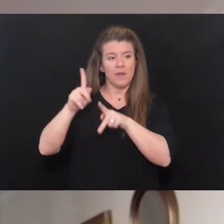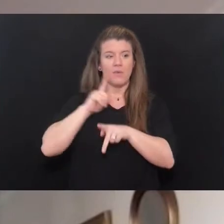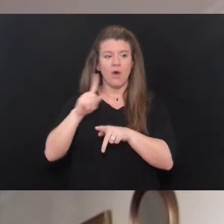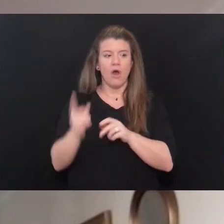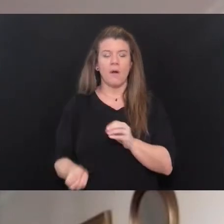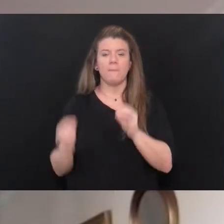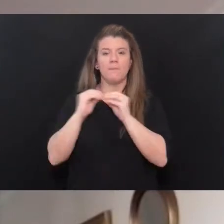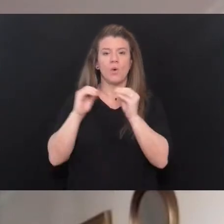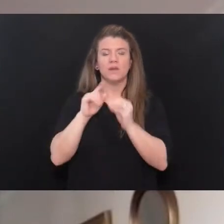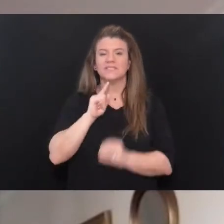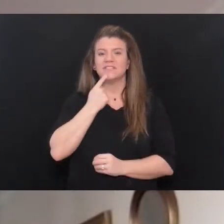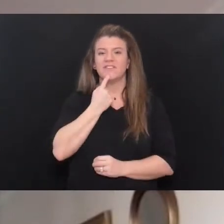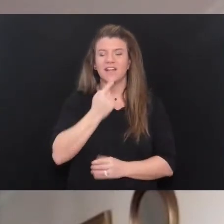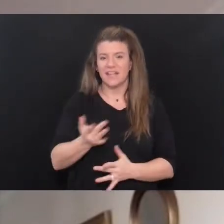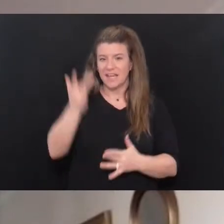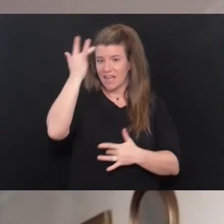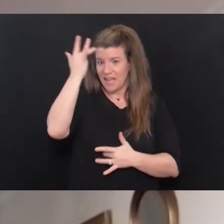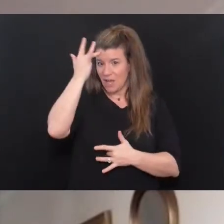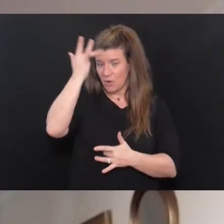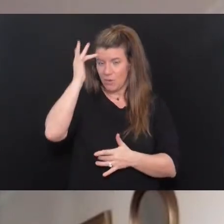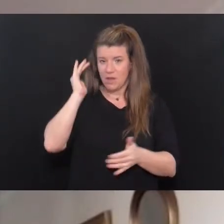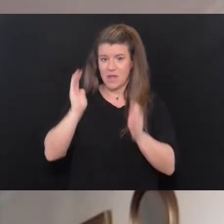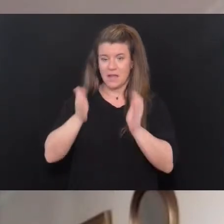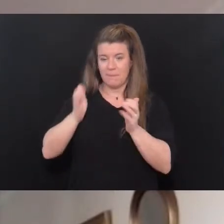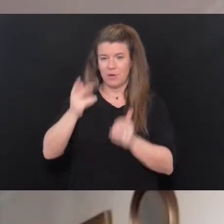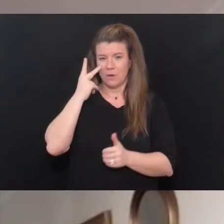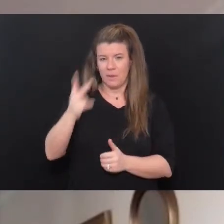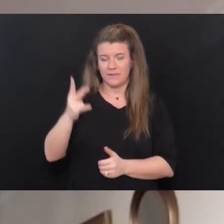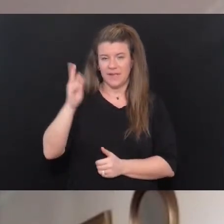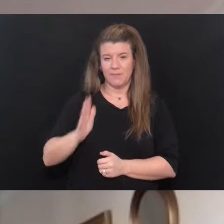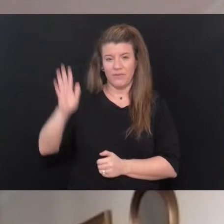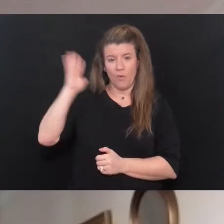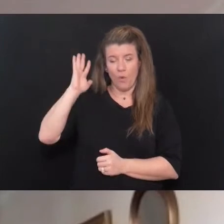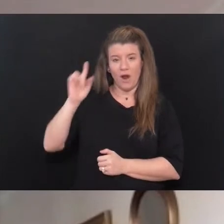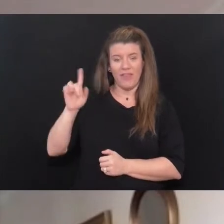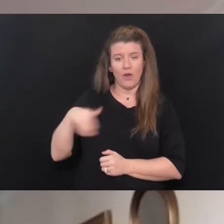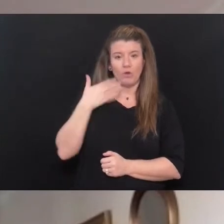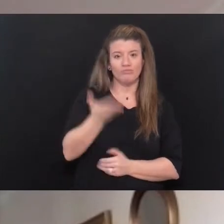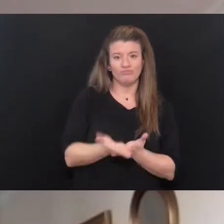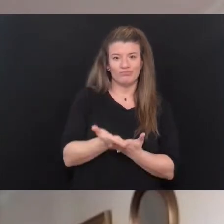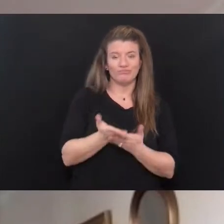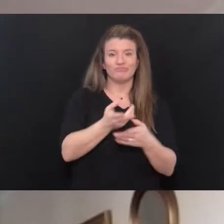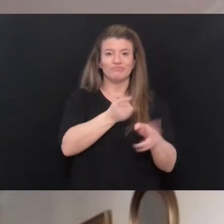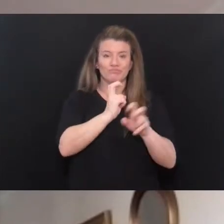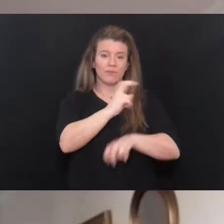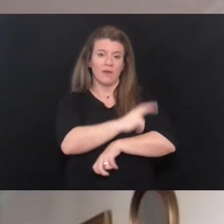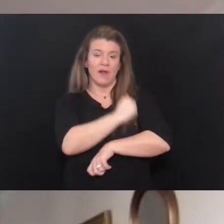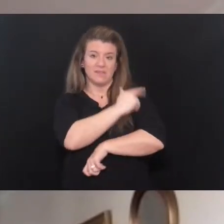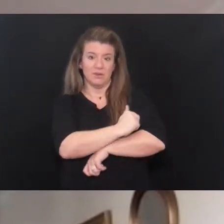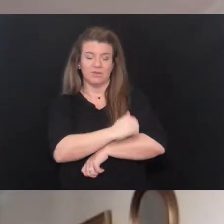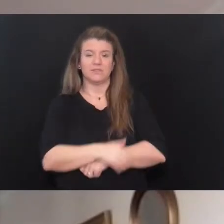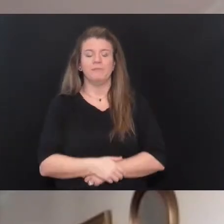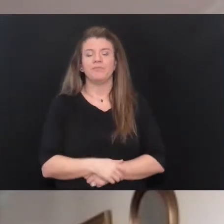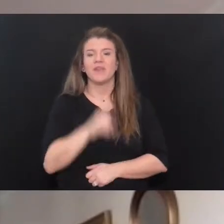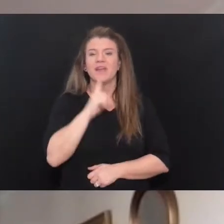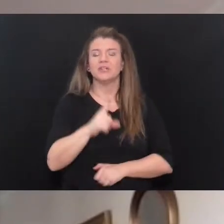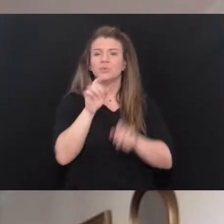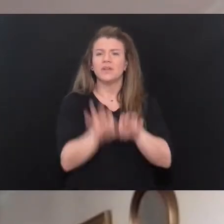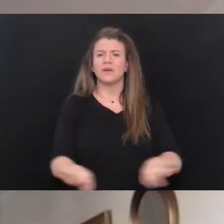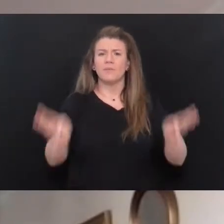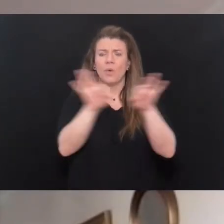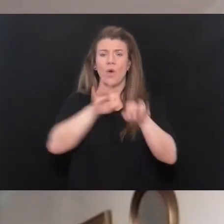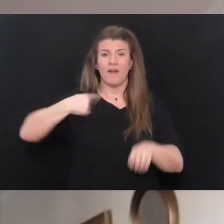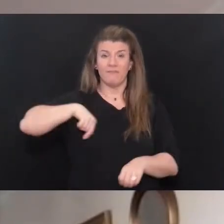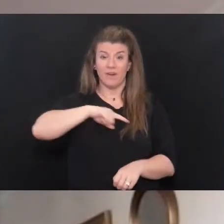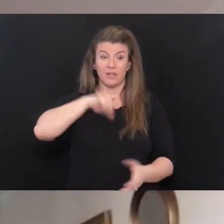ill than they had seen before and ending up in hospitals. I think it's really important for us to recognize, though,